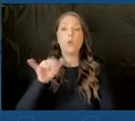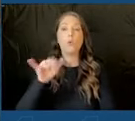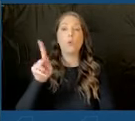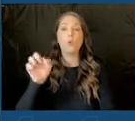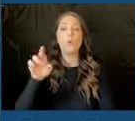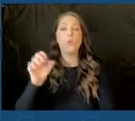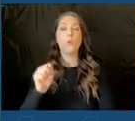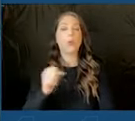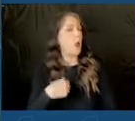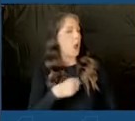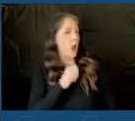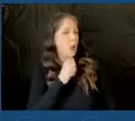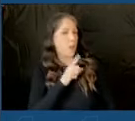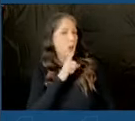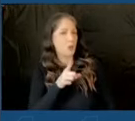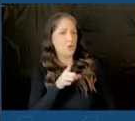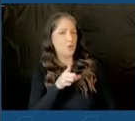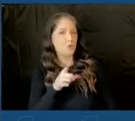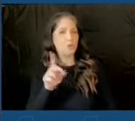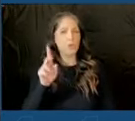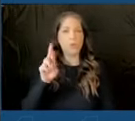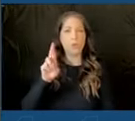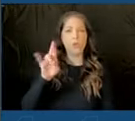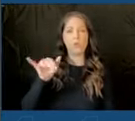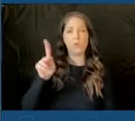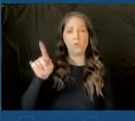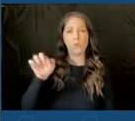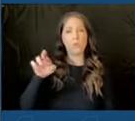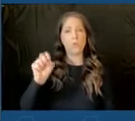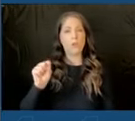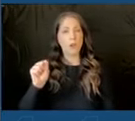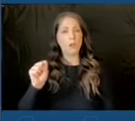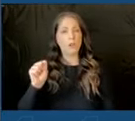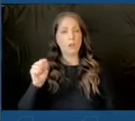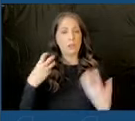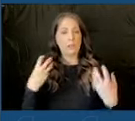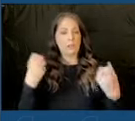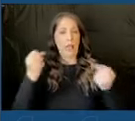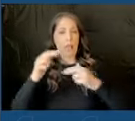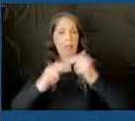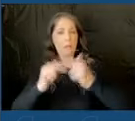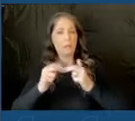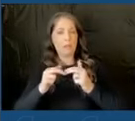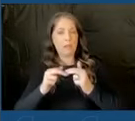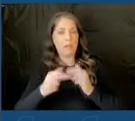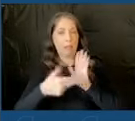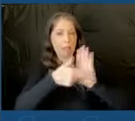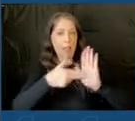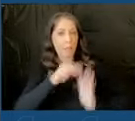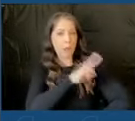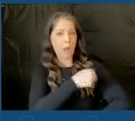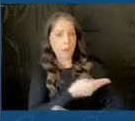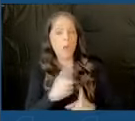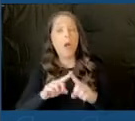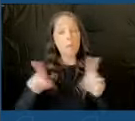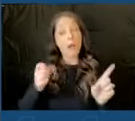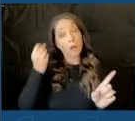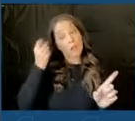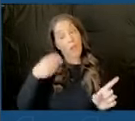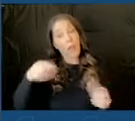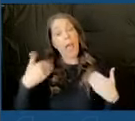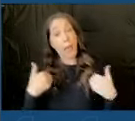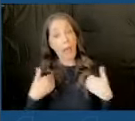I'm not sure that Rikers Health Facility is considered a hospital, but there are certainly our health services there, and in